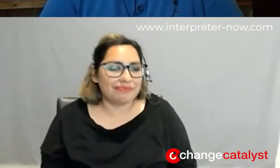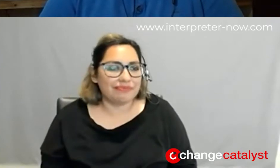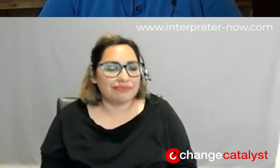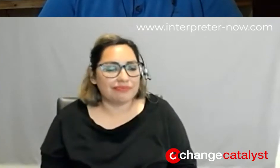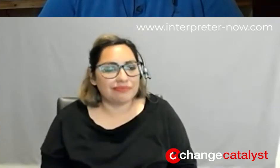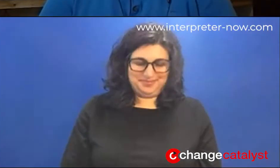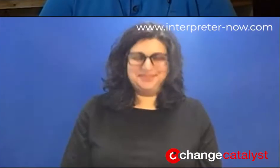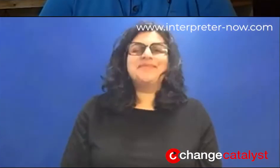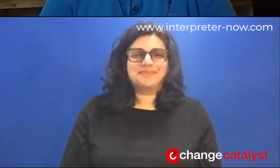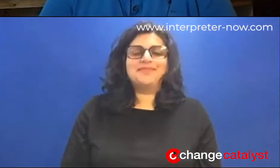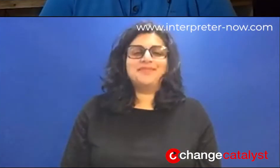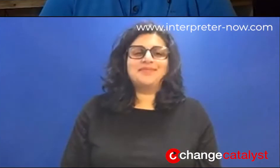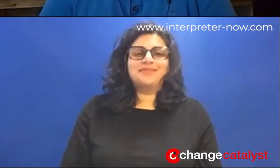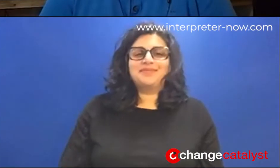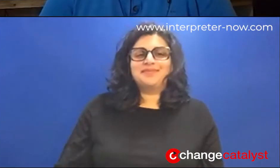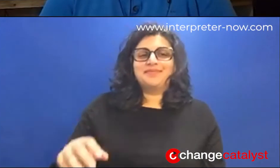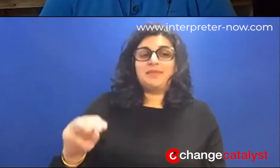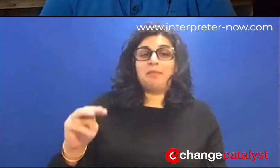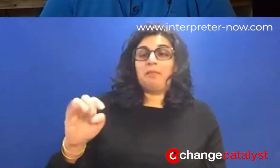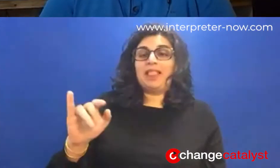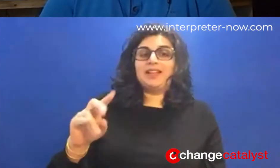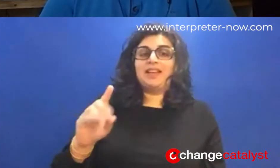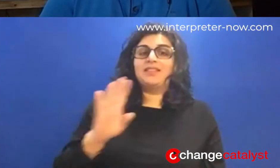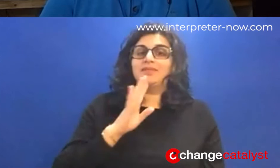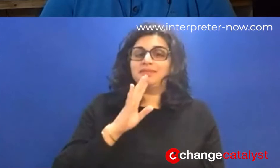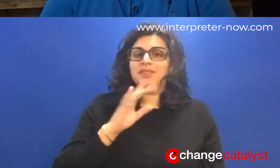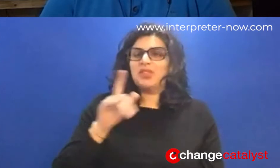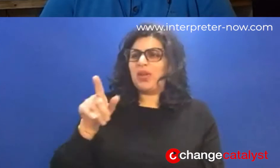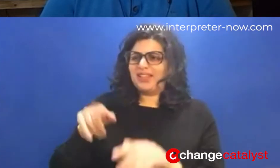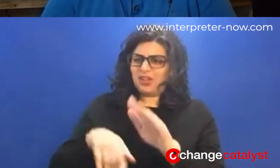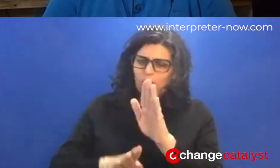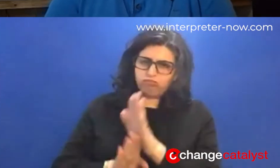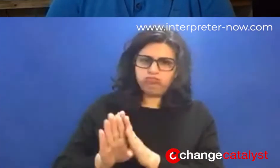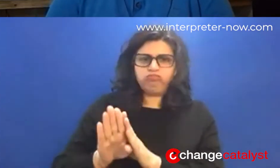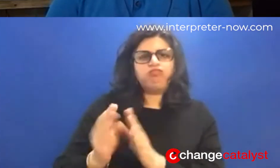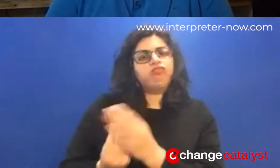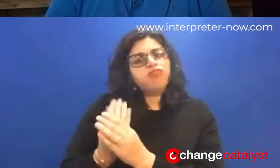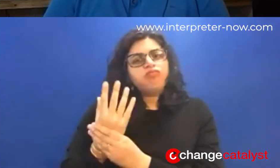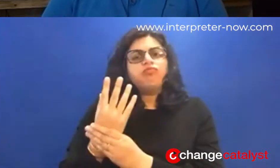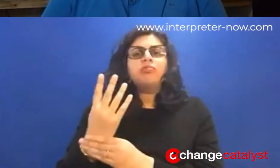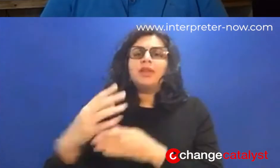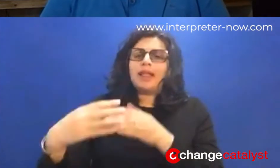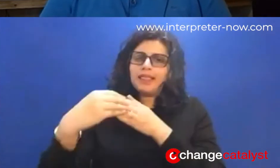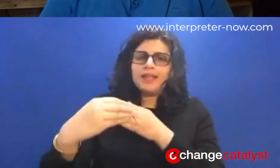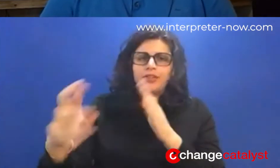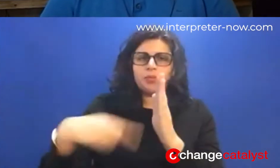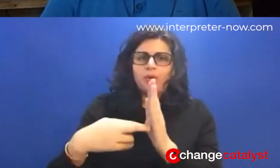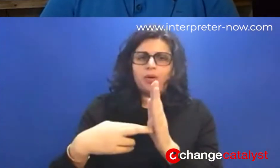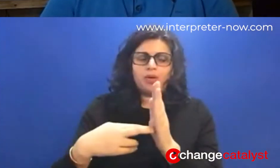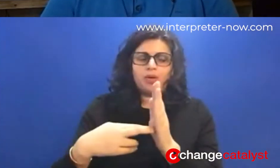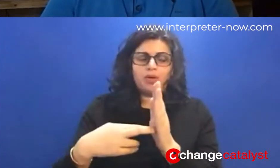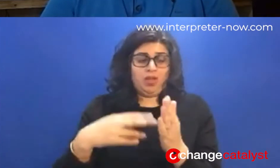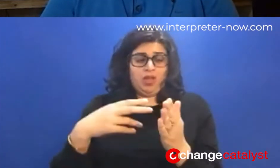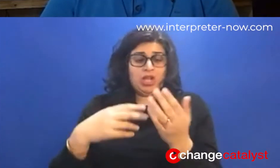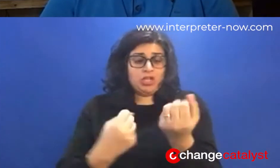So as you grew into your leadership roles, but what support has been really valuable to